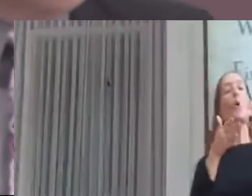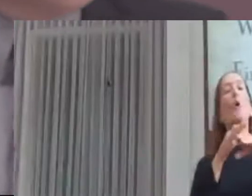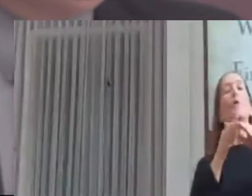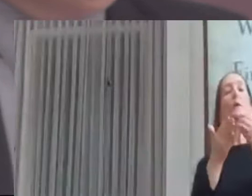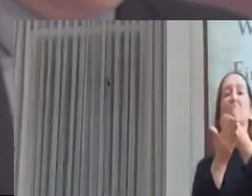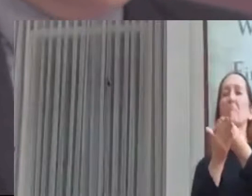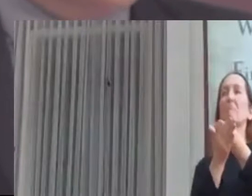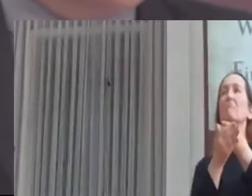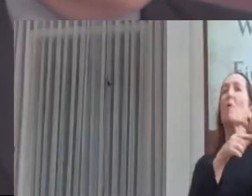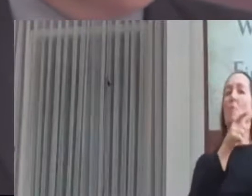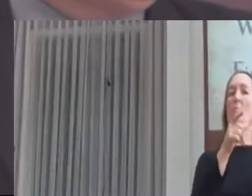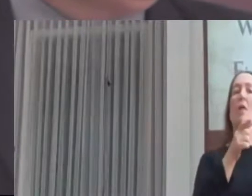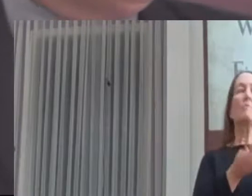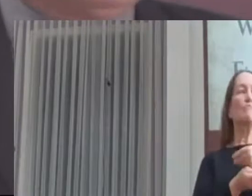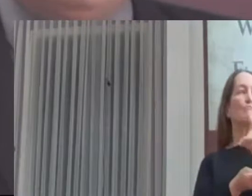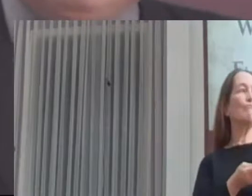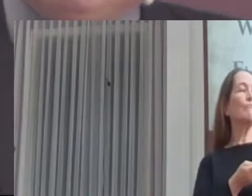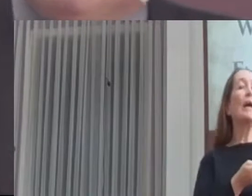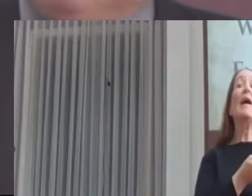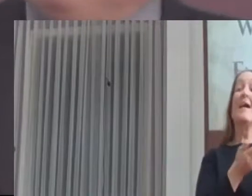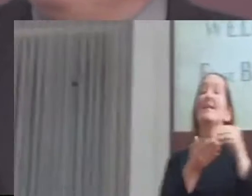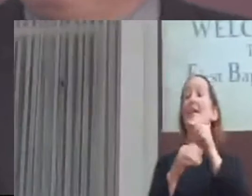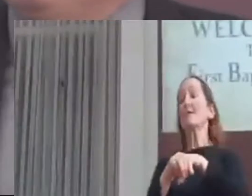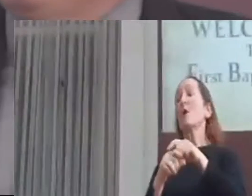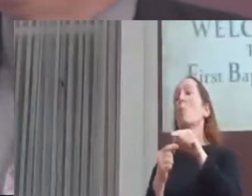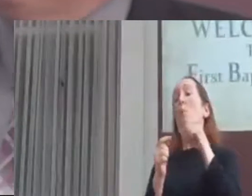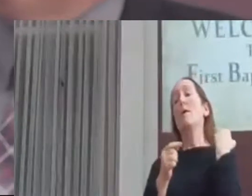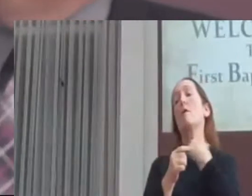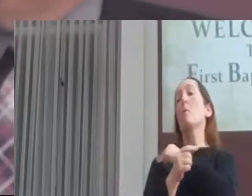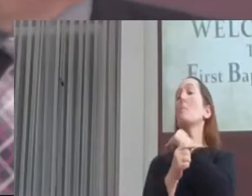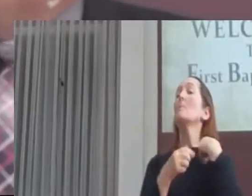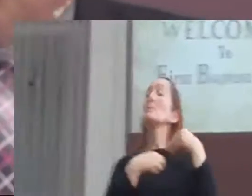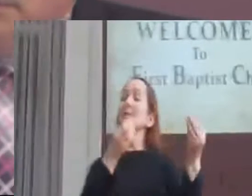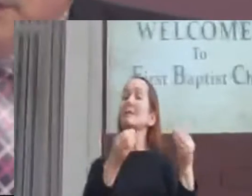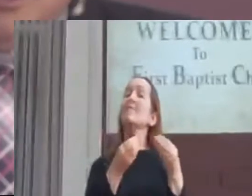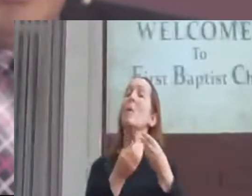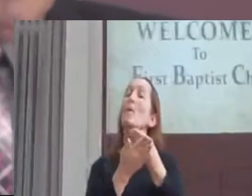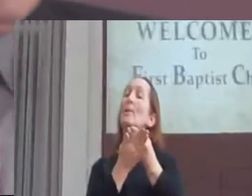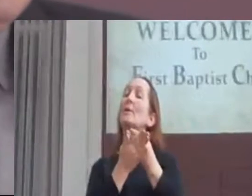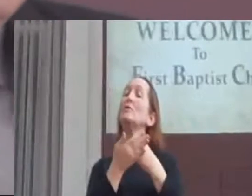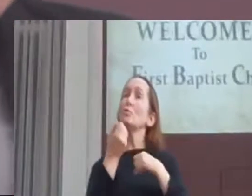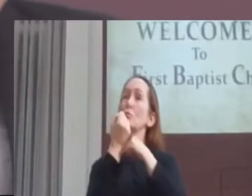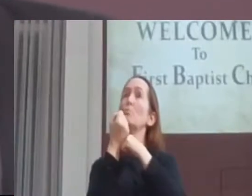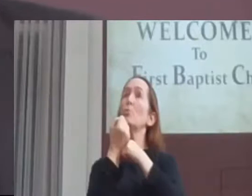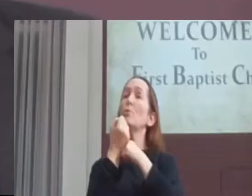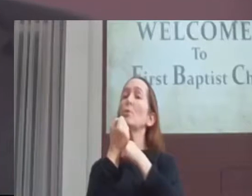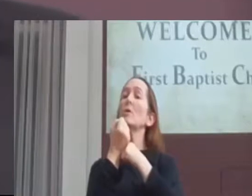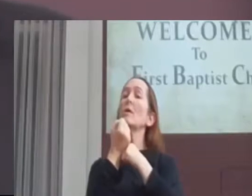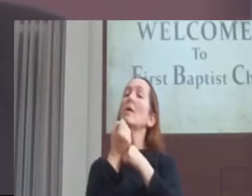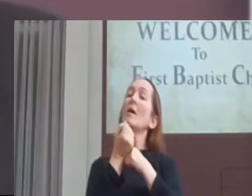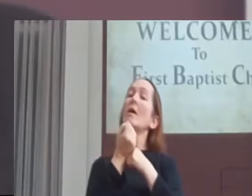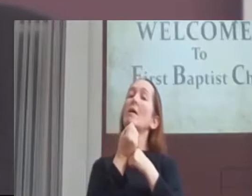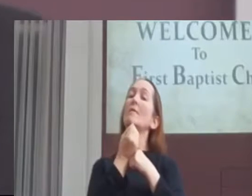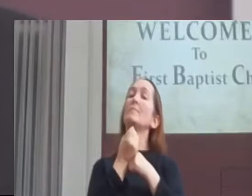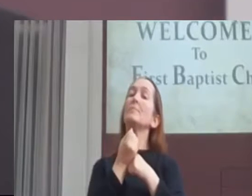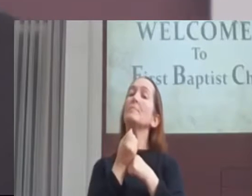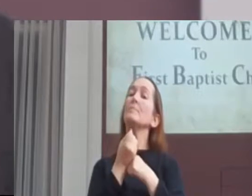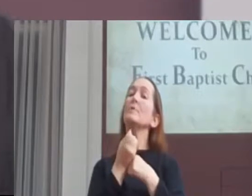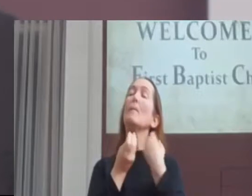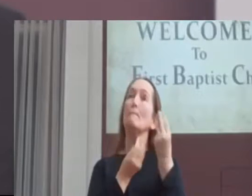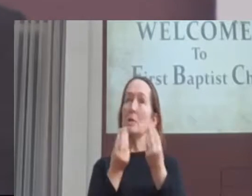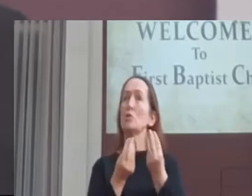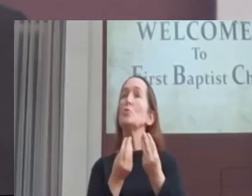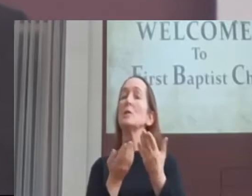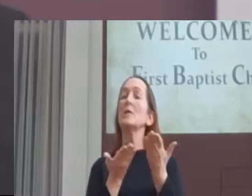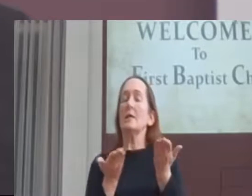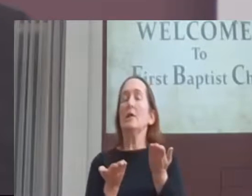in the offering plate a little bit later in the service. That's a time when our members give their tithes and offerings for the support of the ministries here at First Baptist. And it